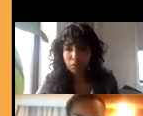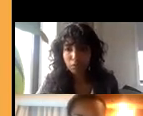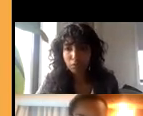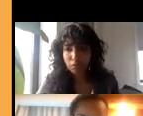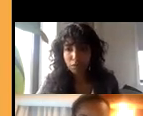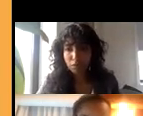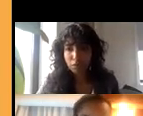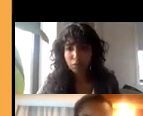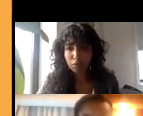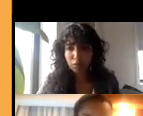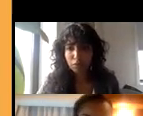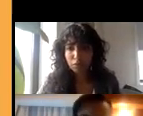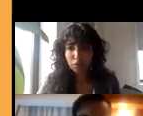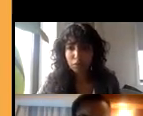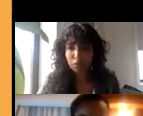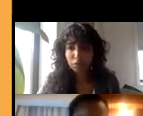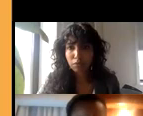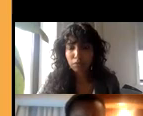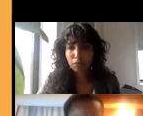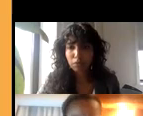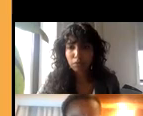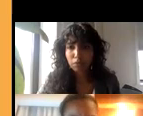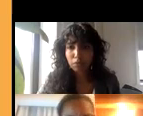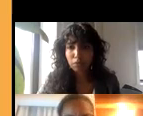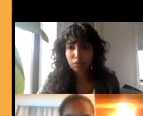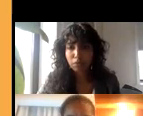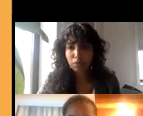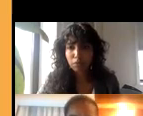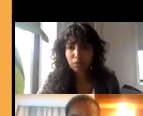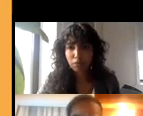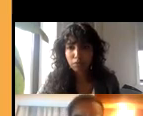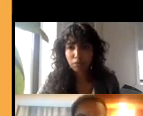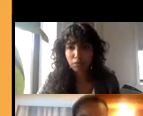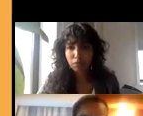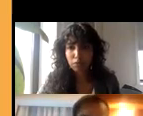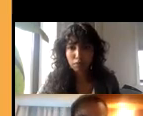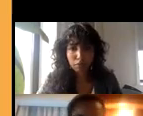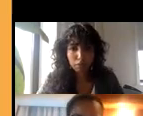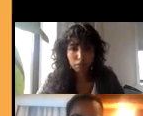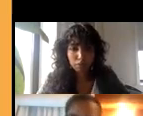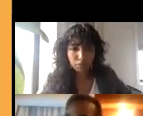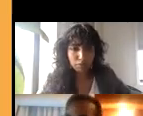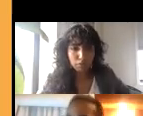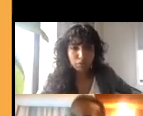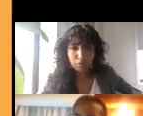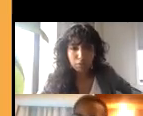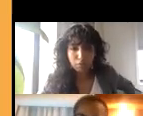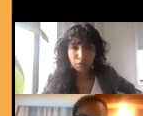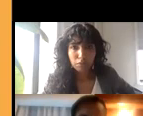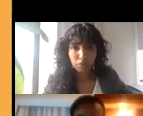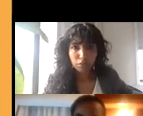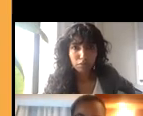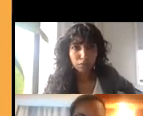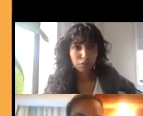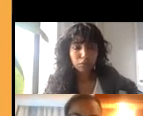toxicology. Next slide. And also, instead of referring, and this was, terms that have been very popularized since